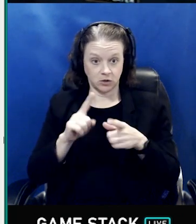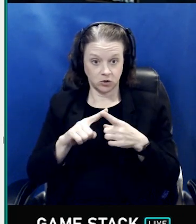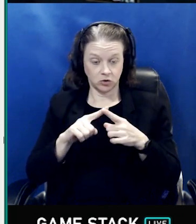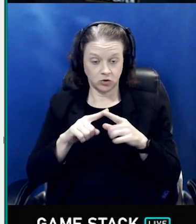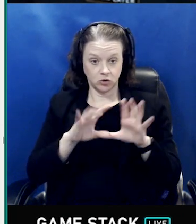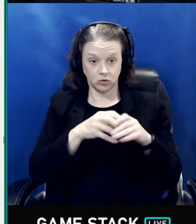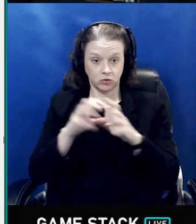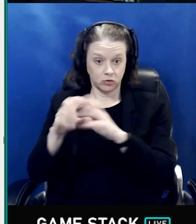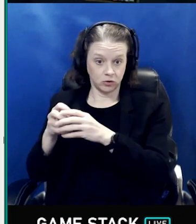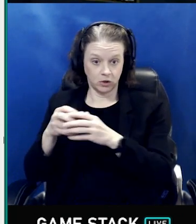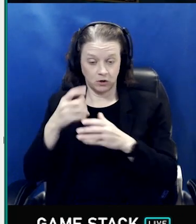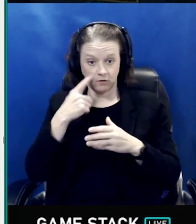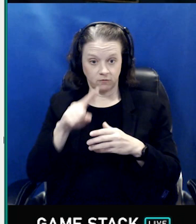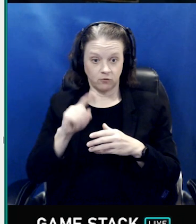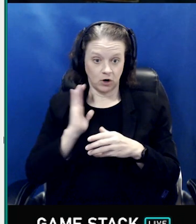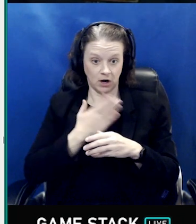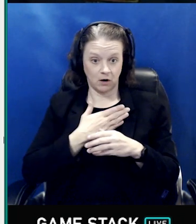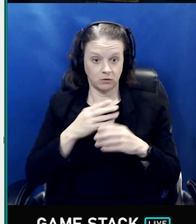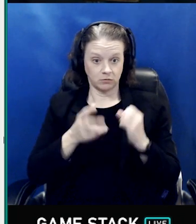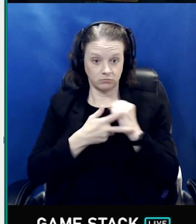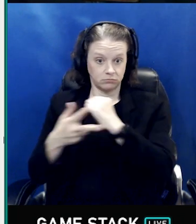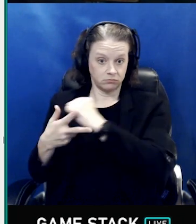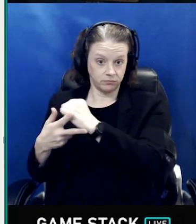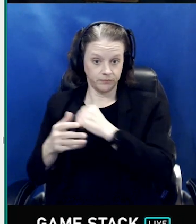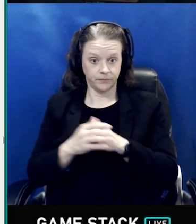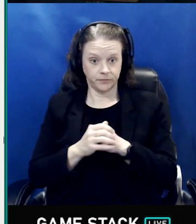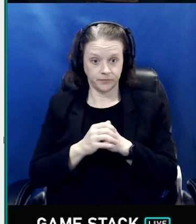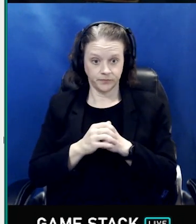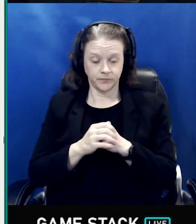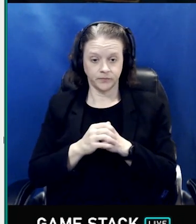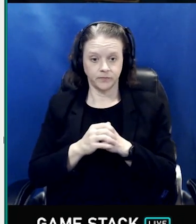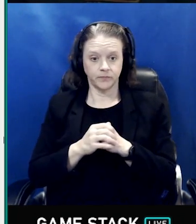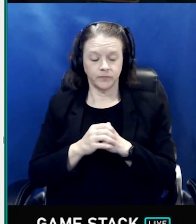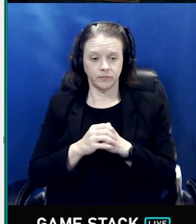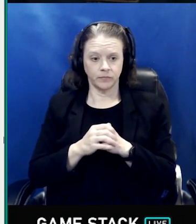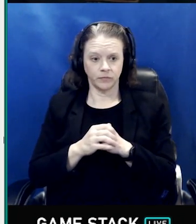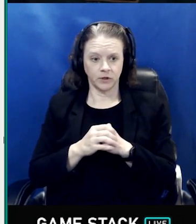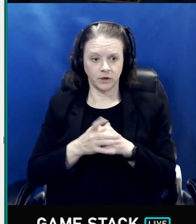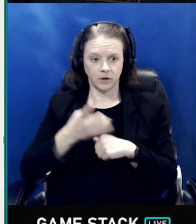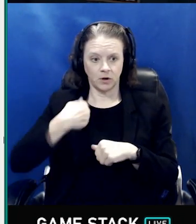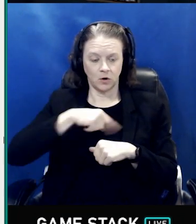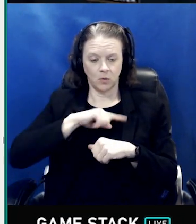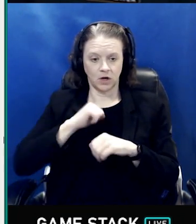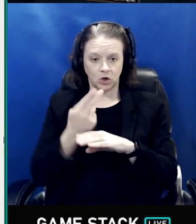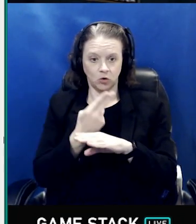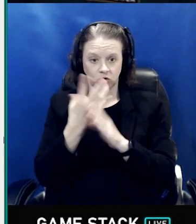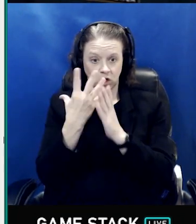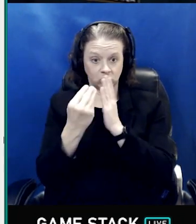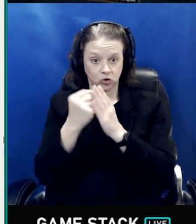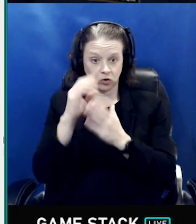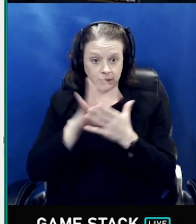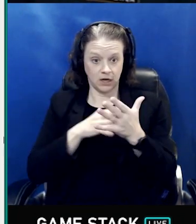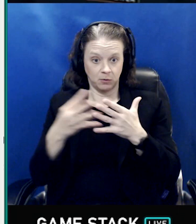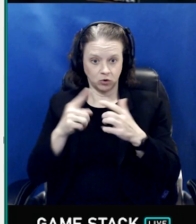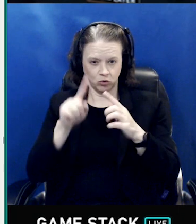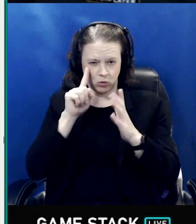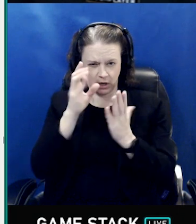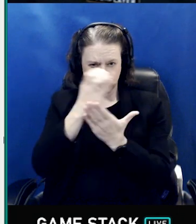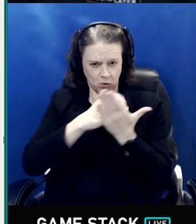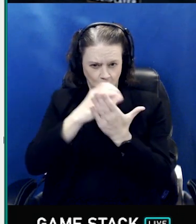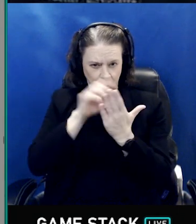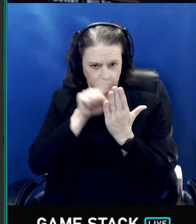archiving purpose. Once archived, we can use external table to exploit if needed.